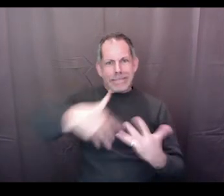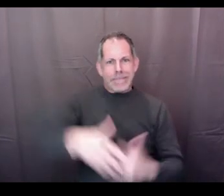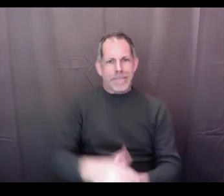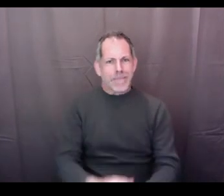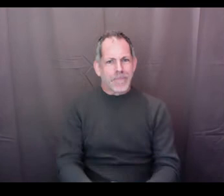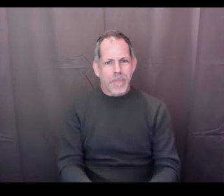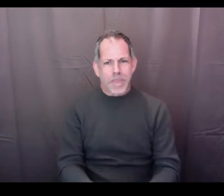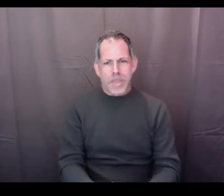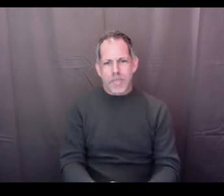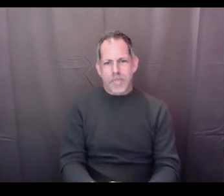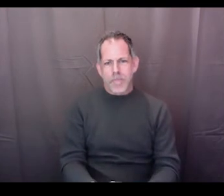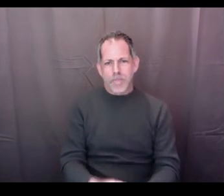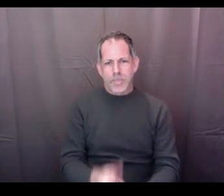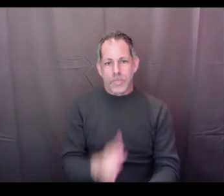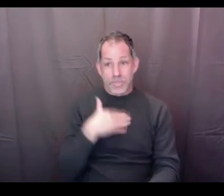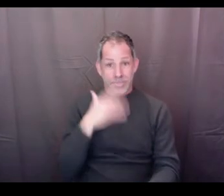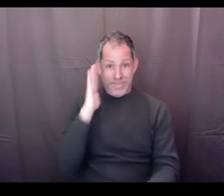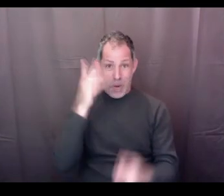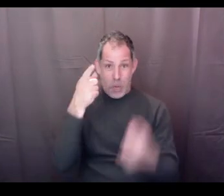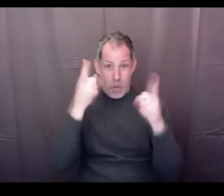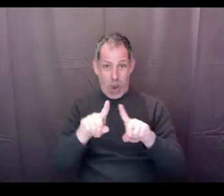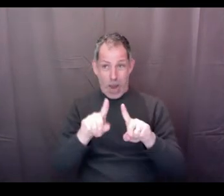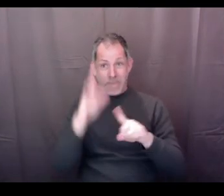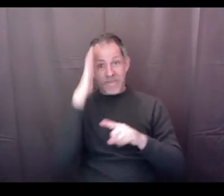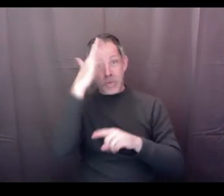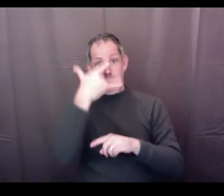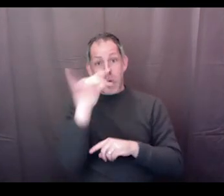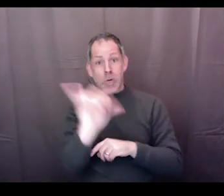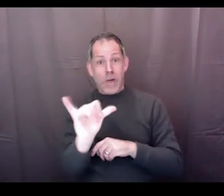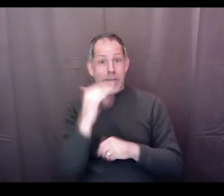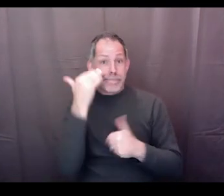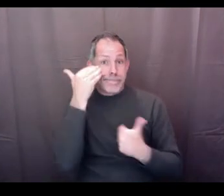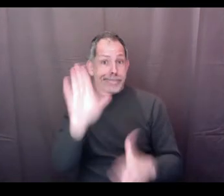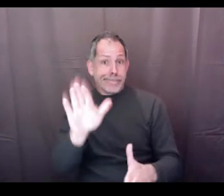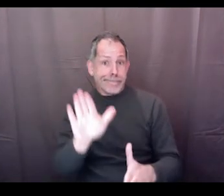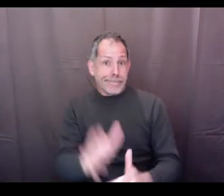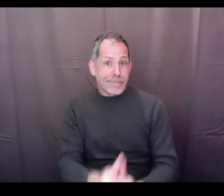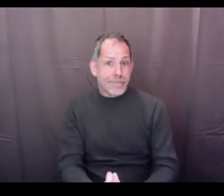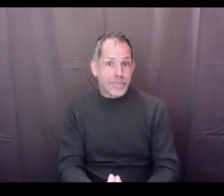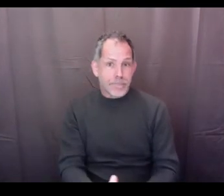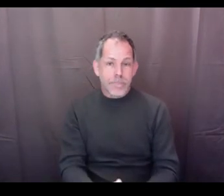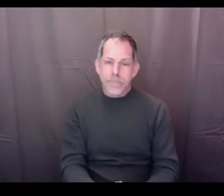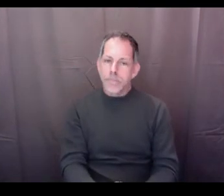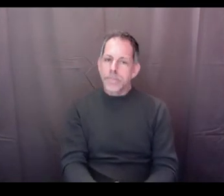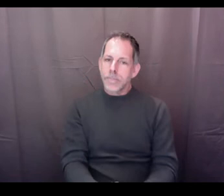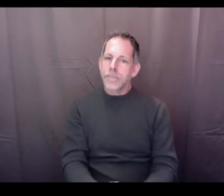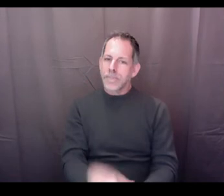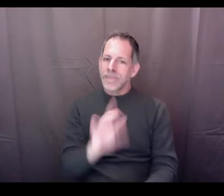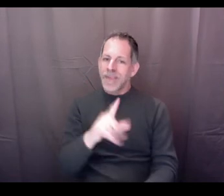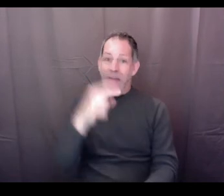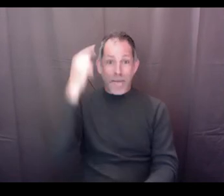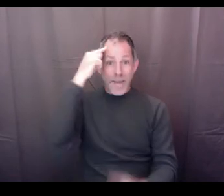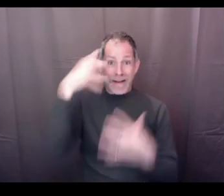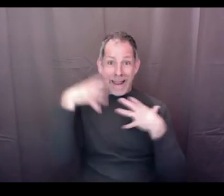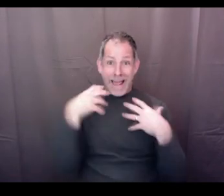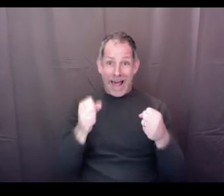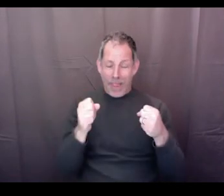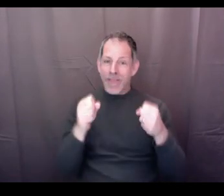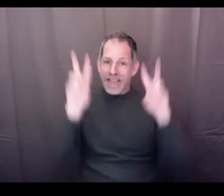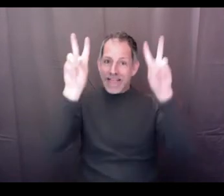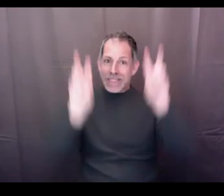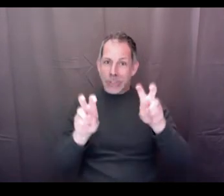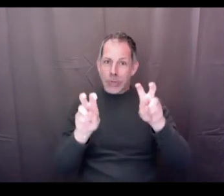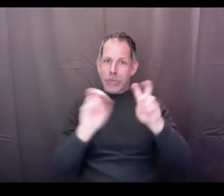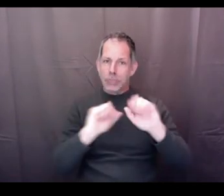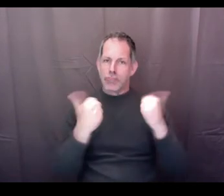just uncertainty about what's going to happen in the future. And this can really influence our mental health. It can result